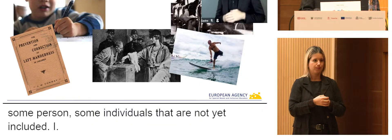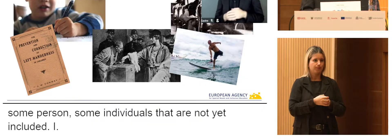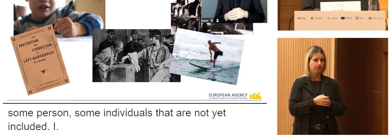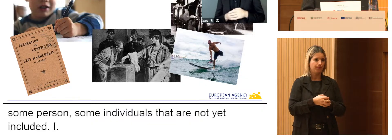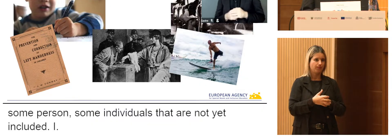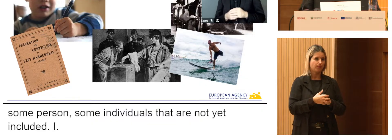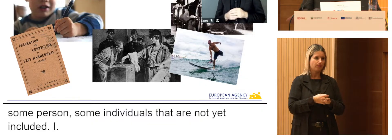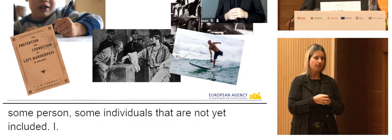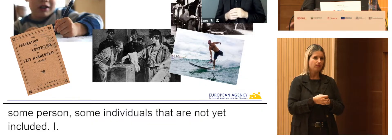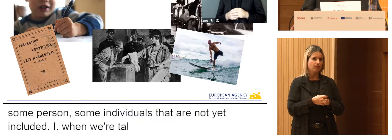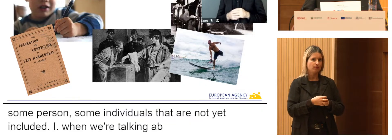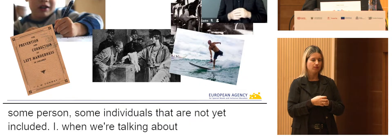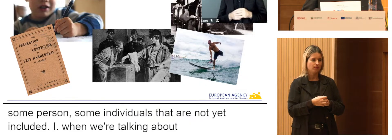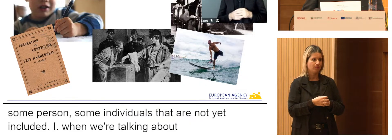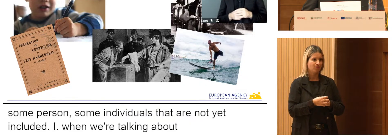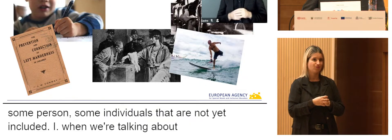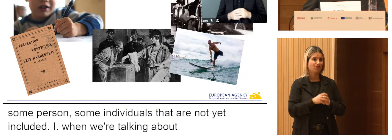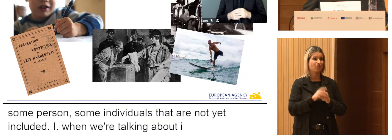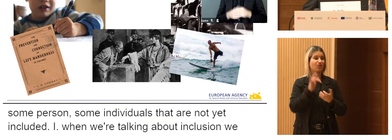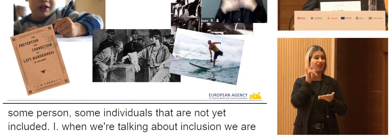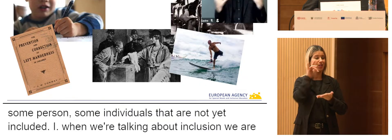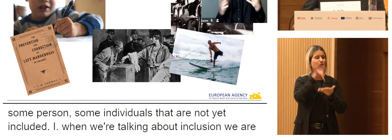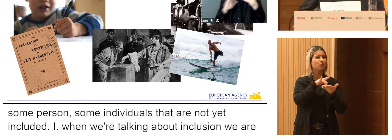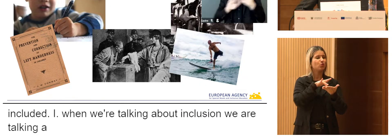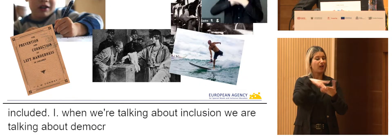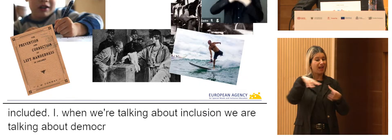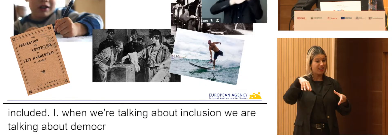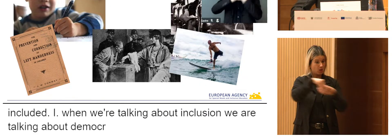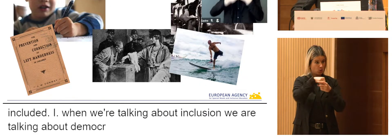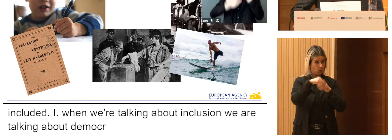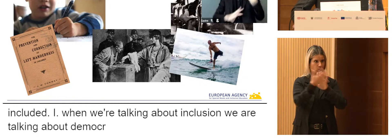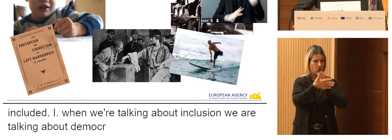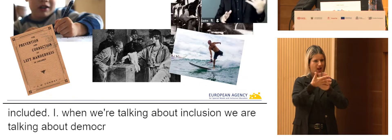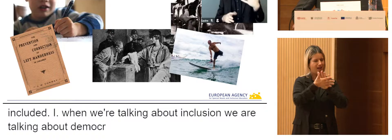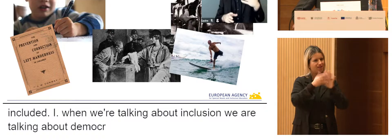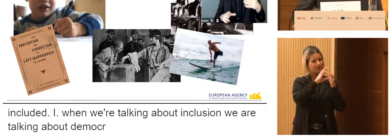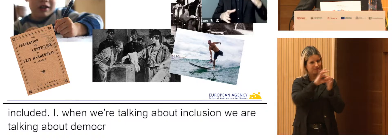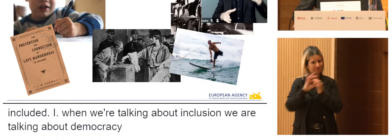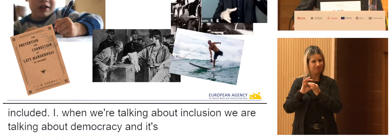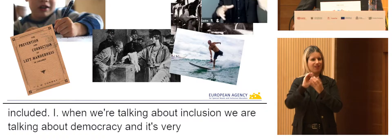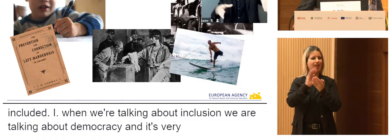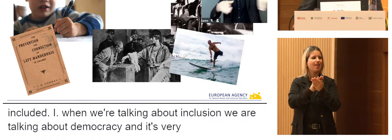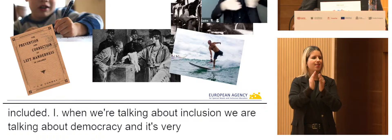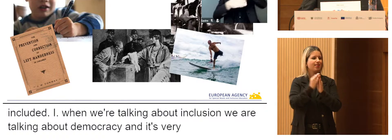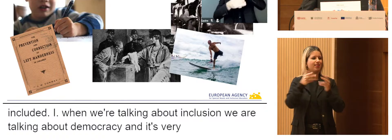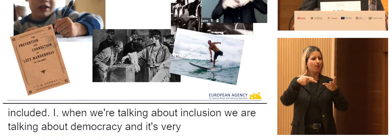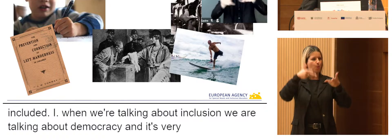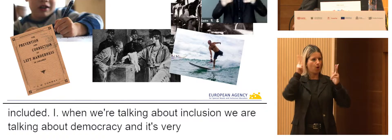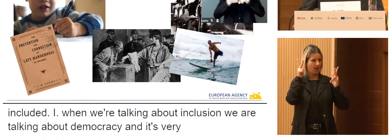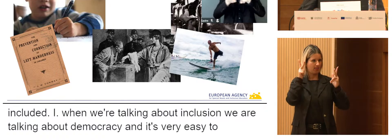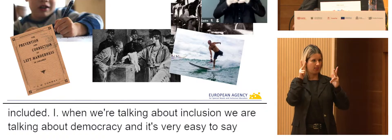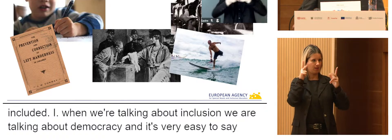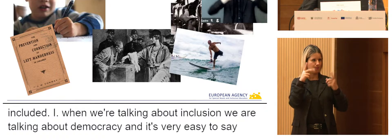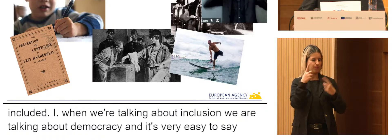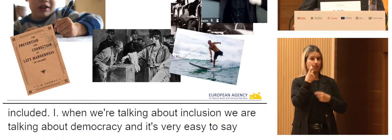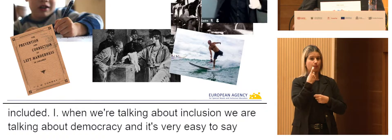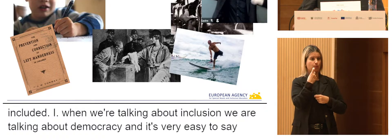When we're talking about inclusion, we are talking about democracy. And it's very easy to say